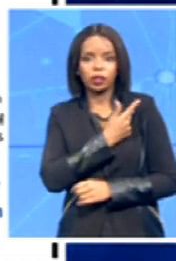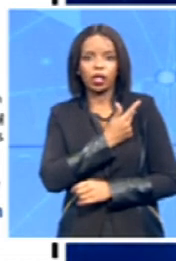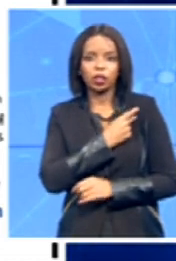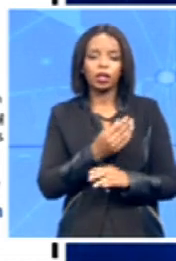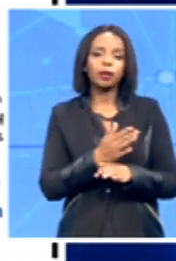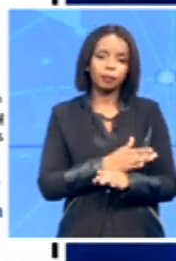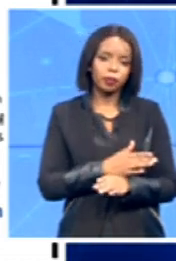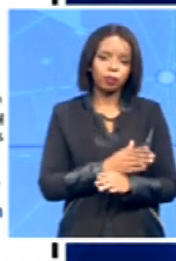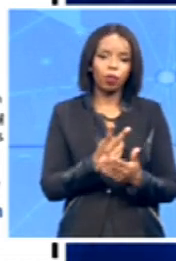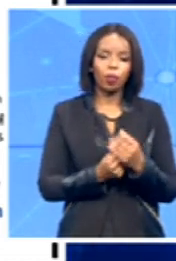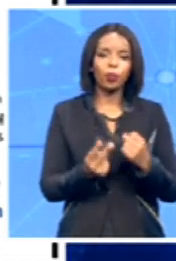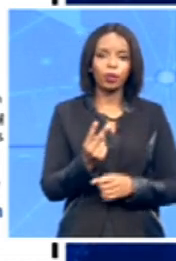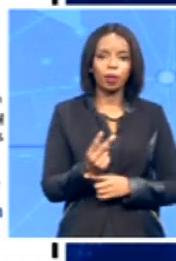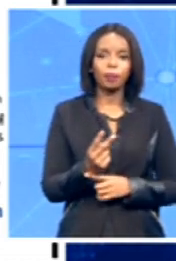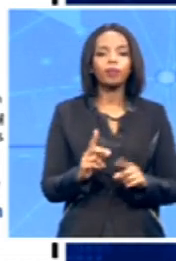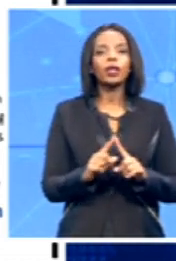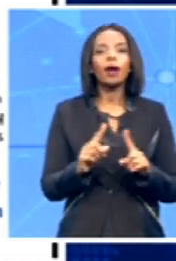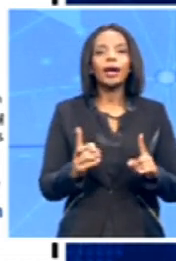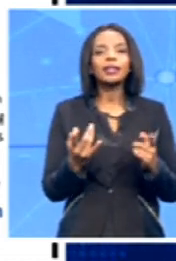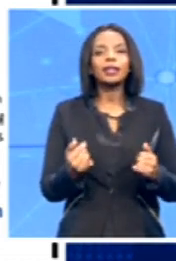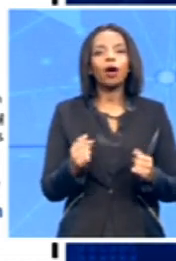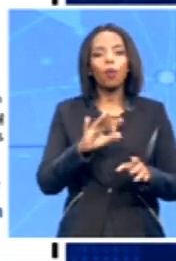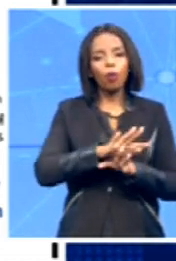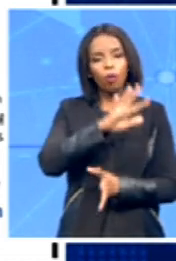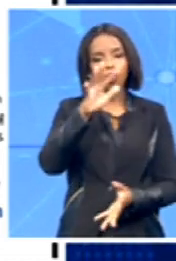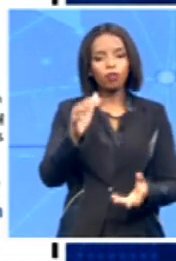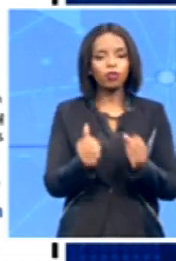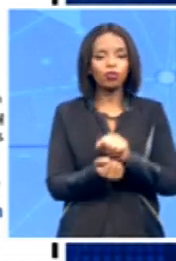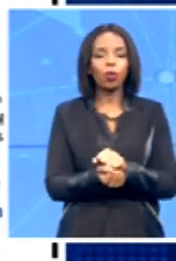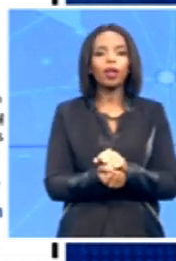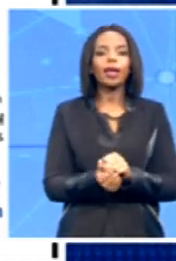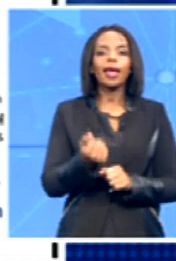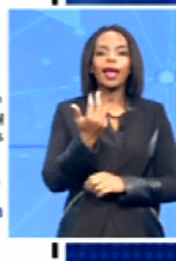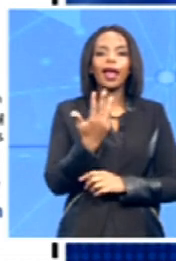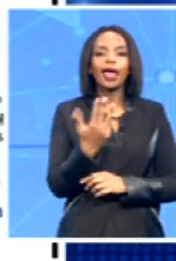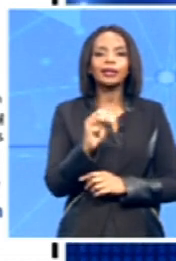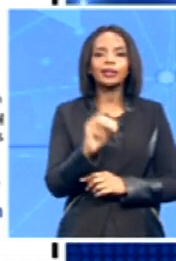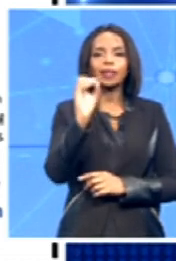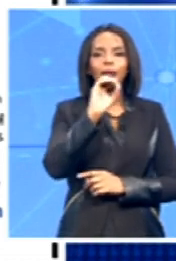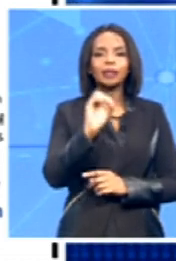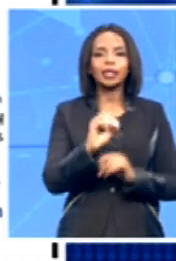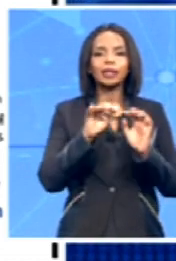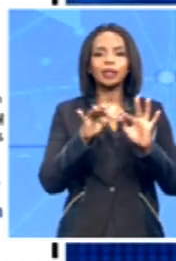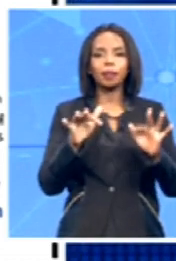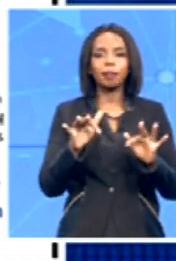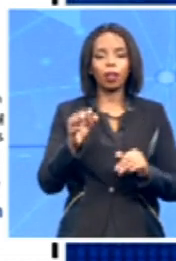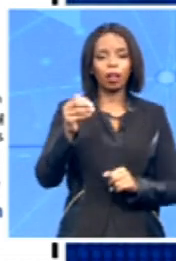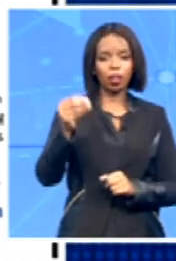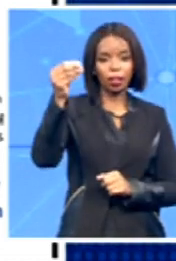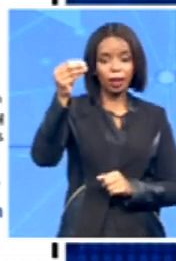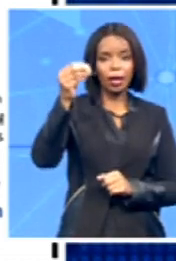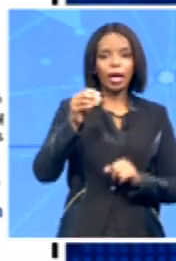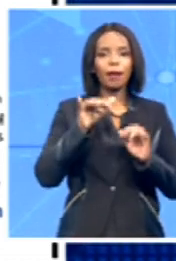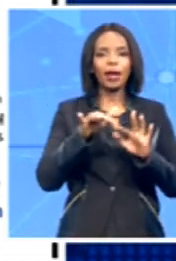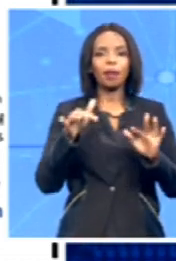about 90% of adults, now that is public sector and private sector and people living with HIV, more than 90%